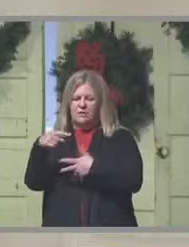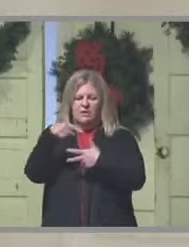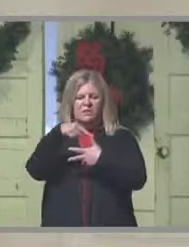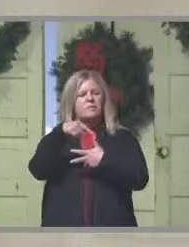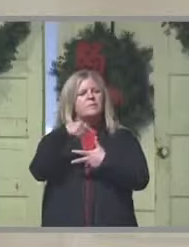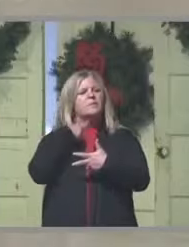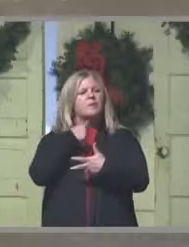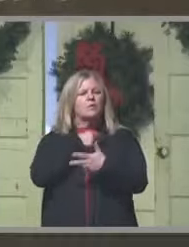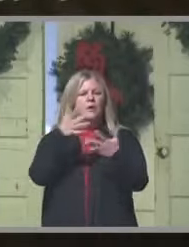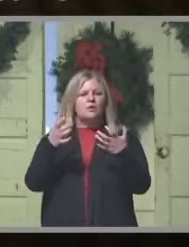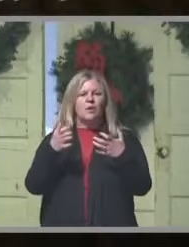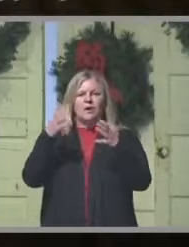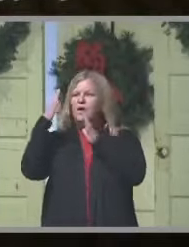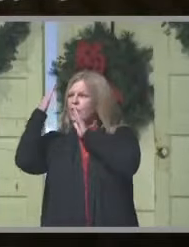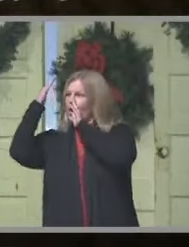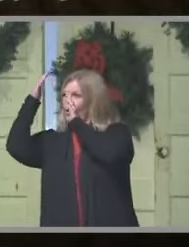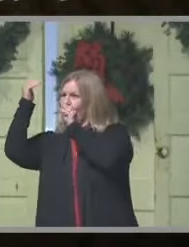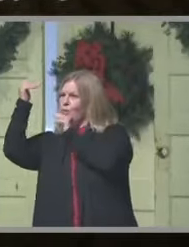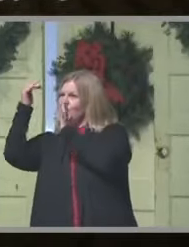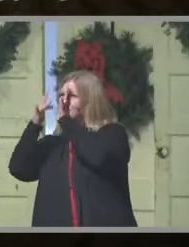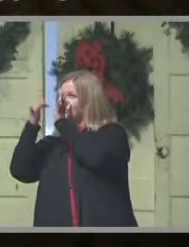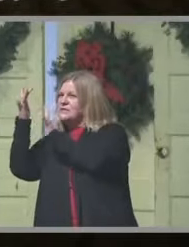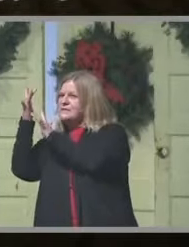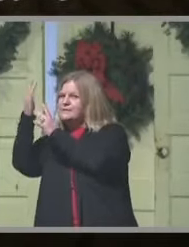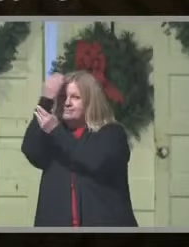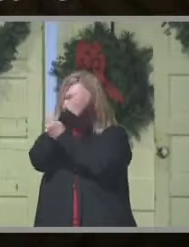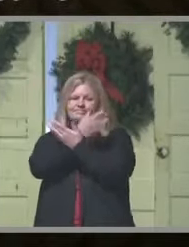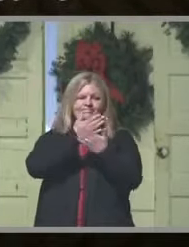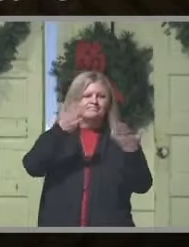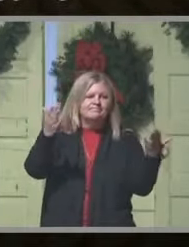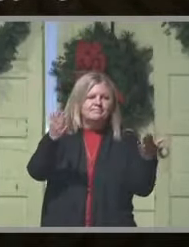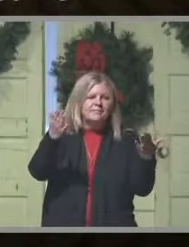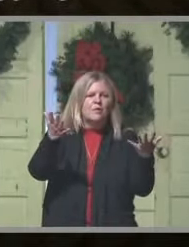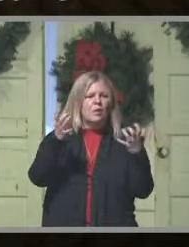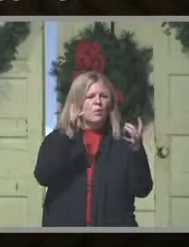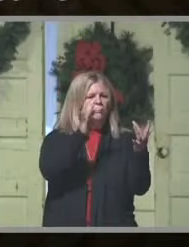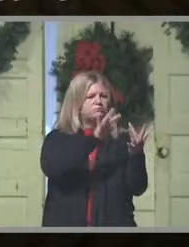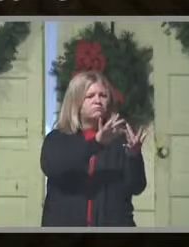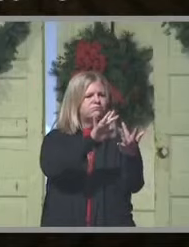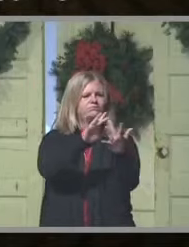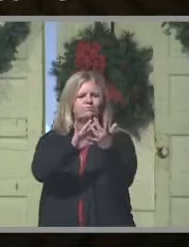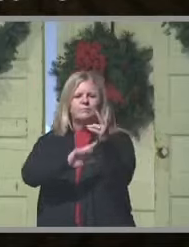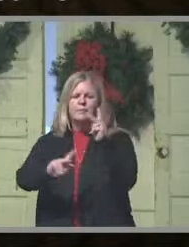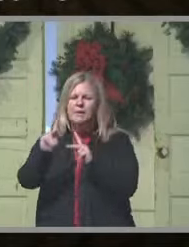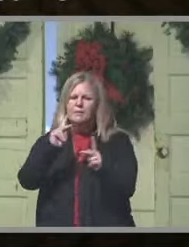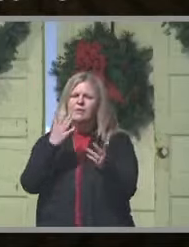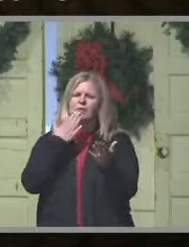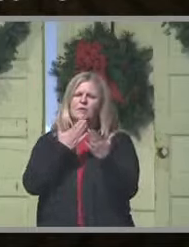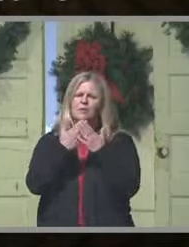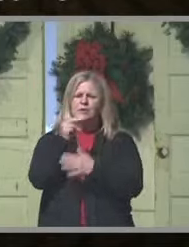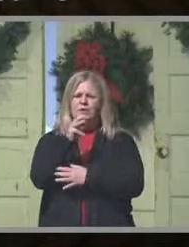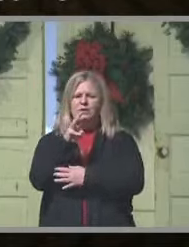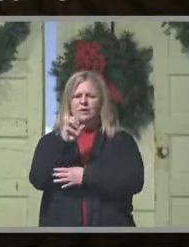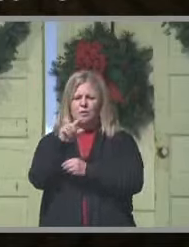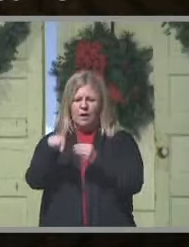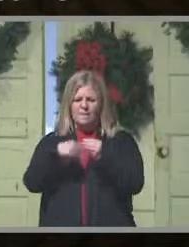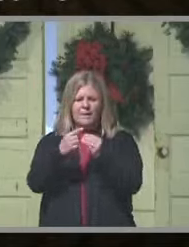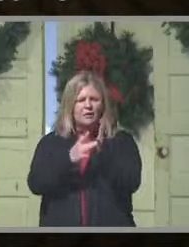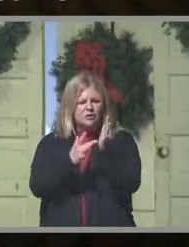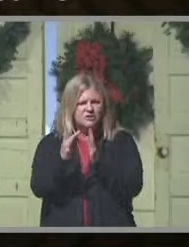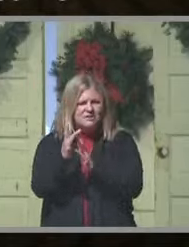we want to share the hope of Jesus. We want to reach people with the good news about